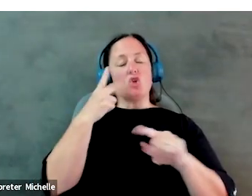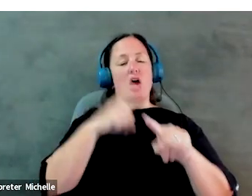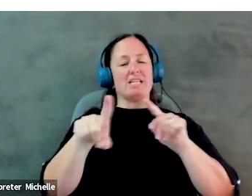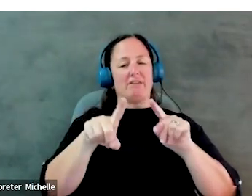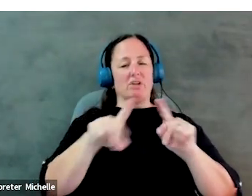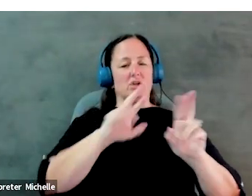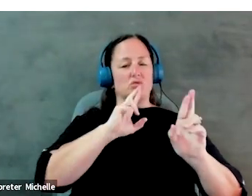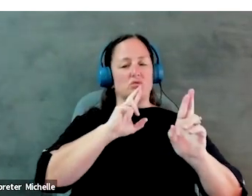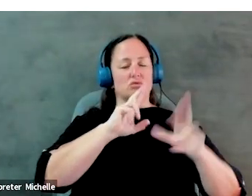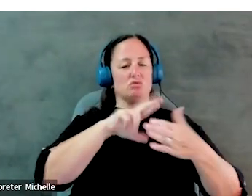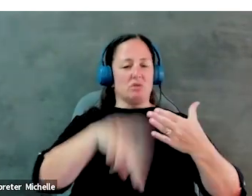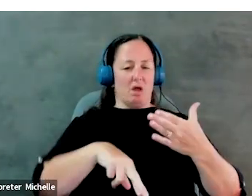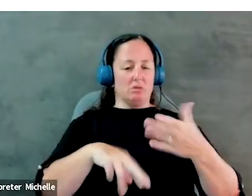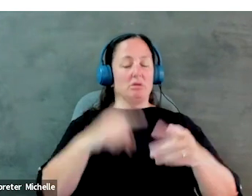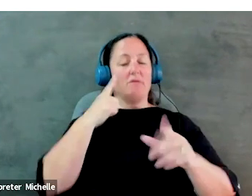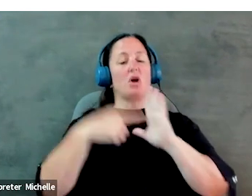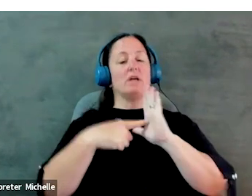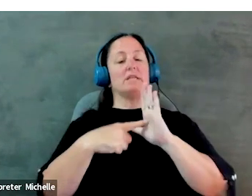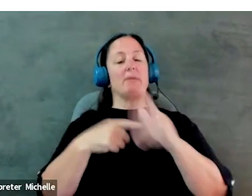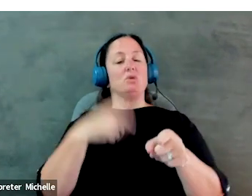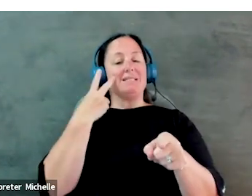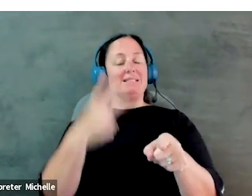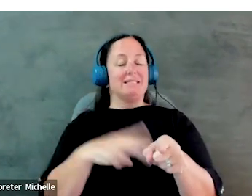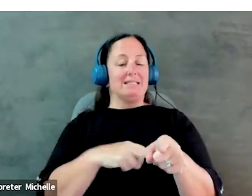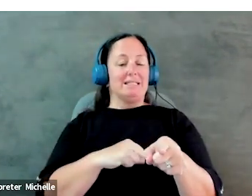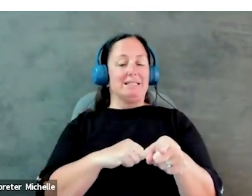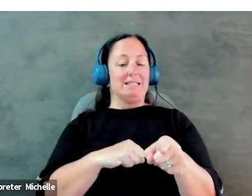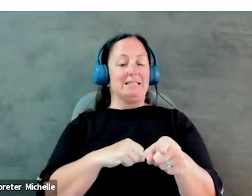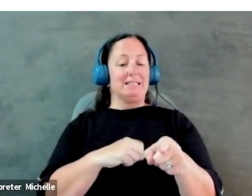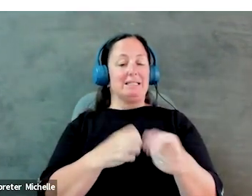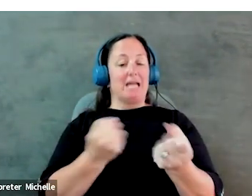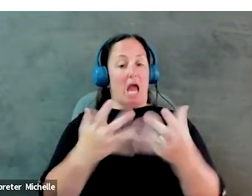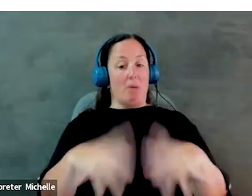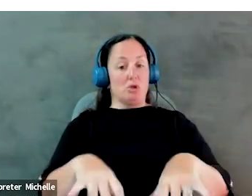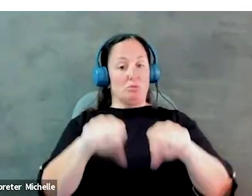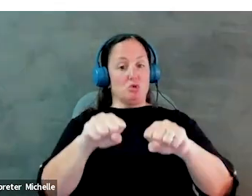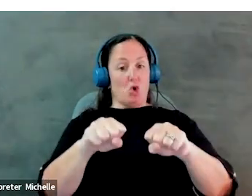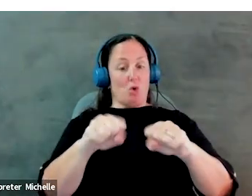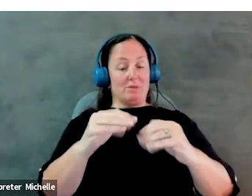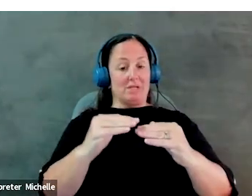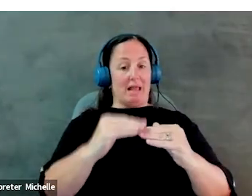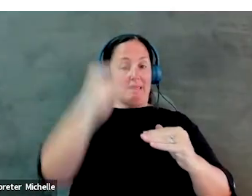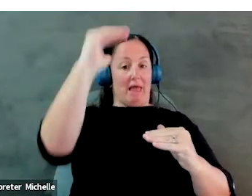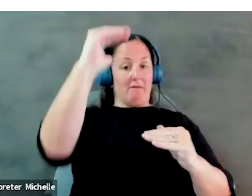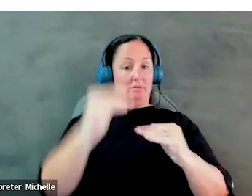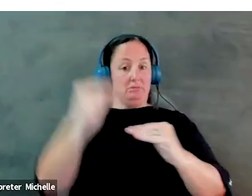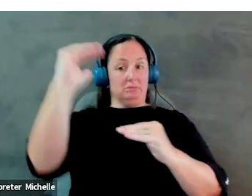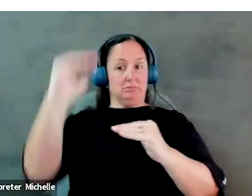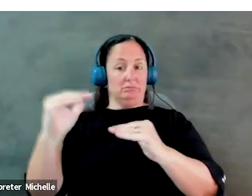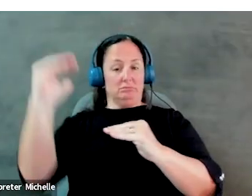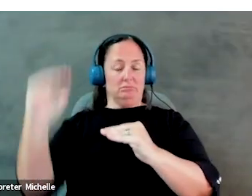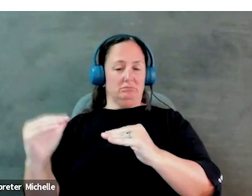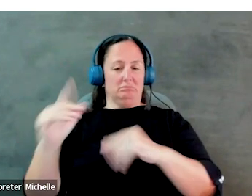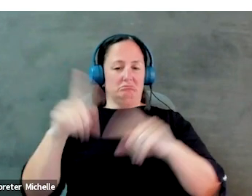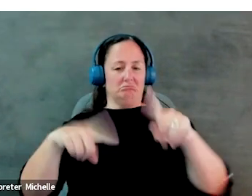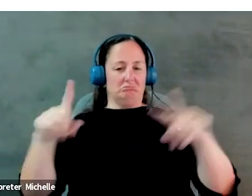different interactions. For example, here you can see the level of absorption that is greater or lower